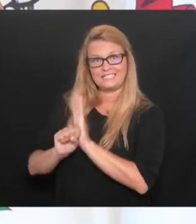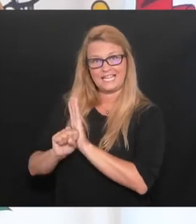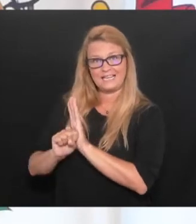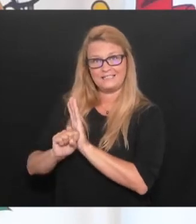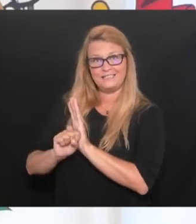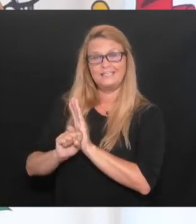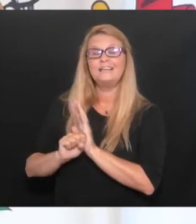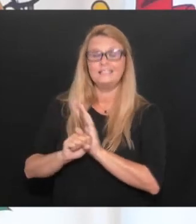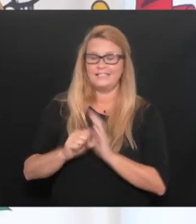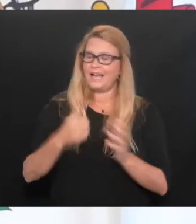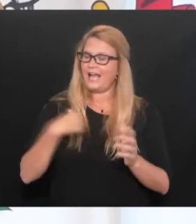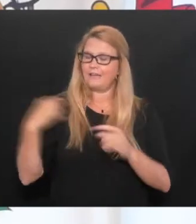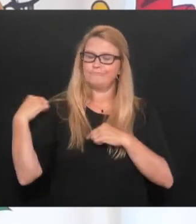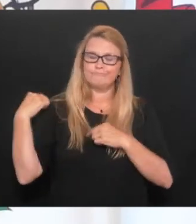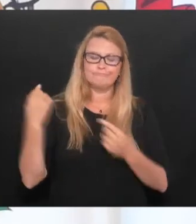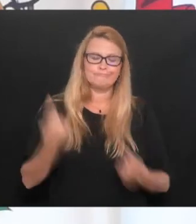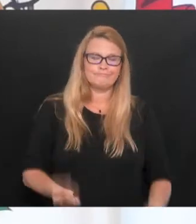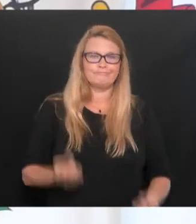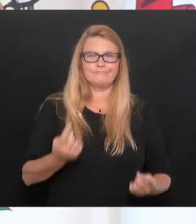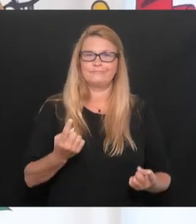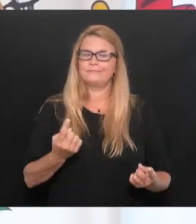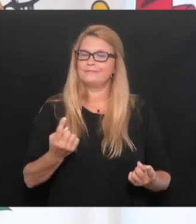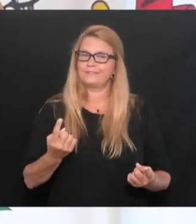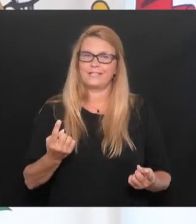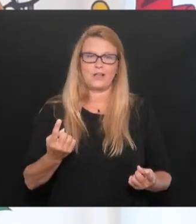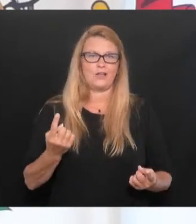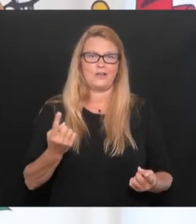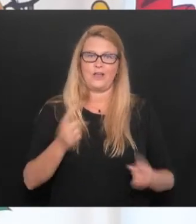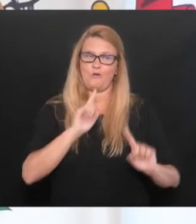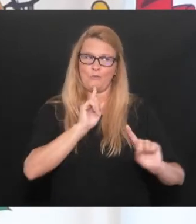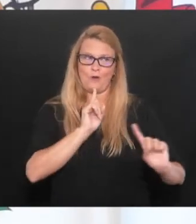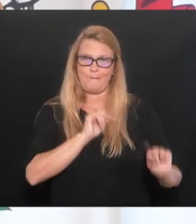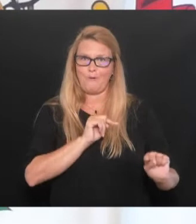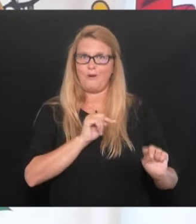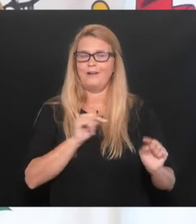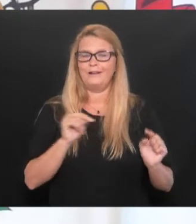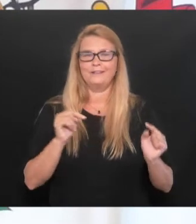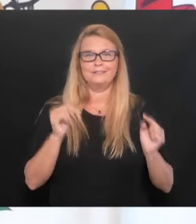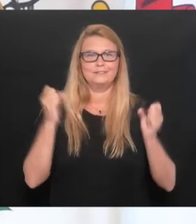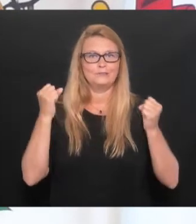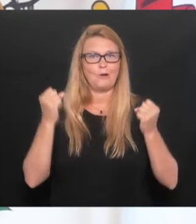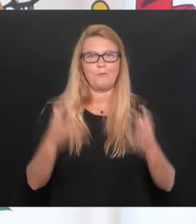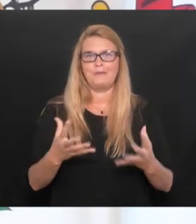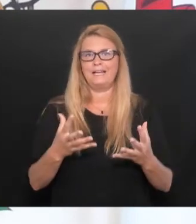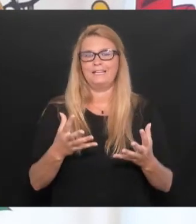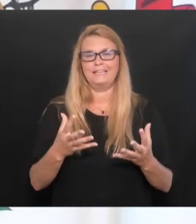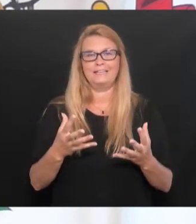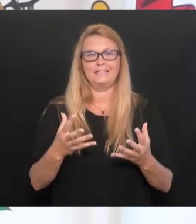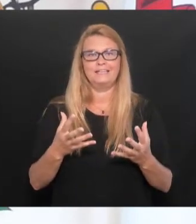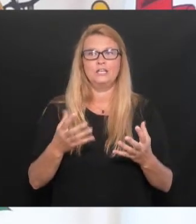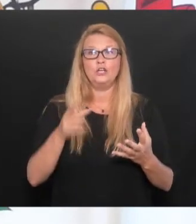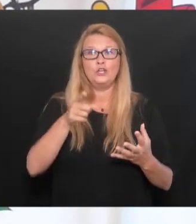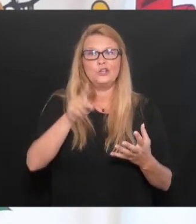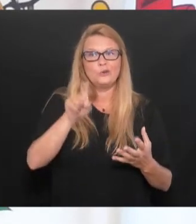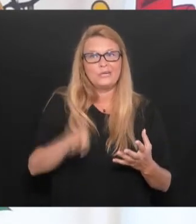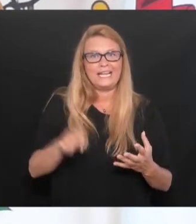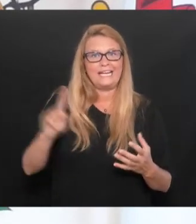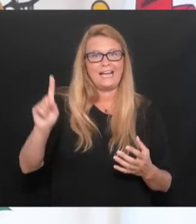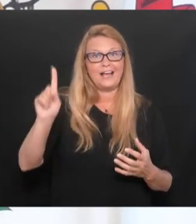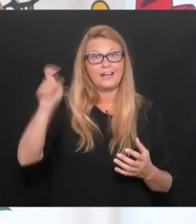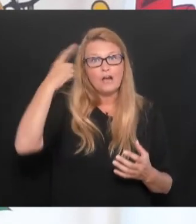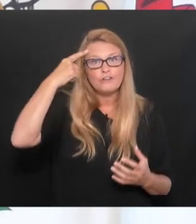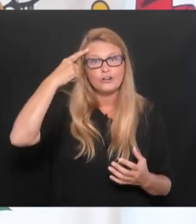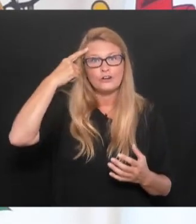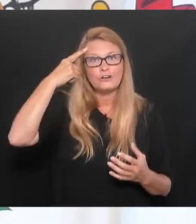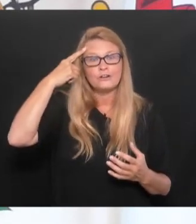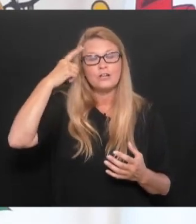have said it all along that you know, not only do you need a governor that'll shepherd you through